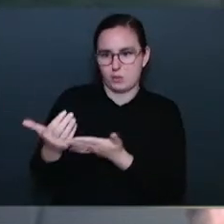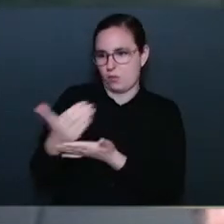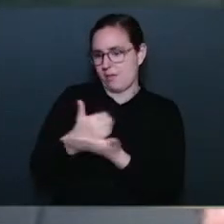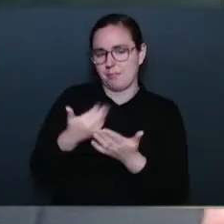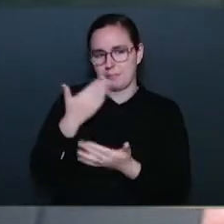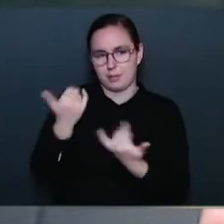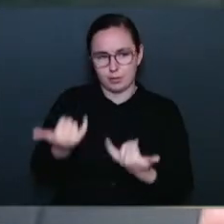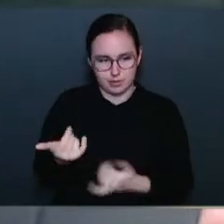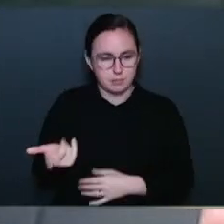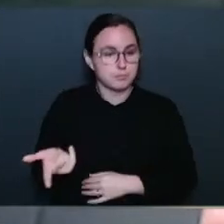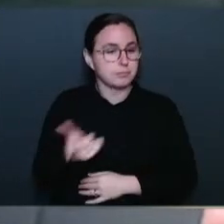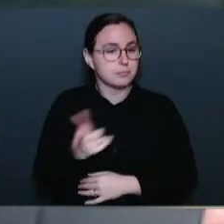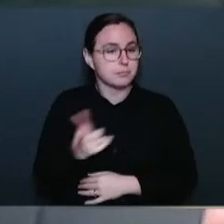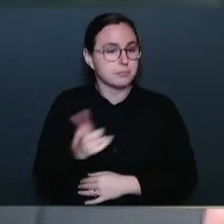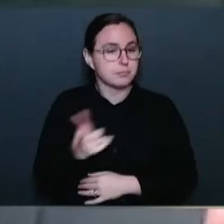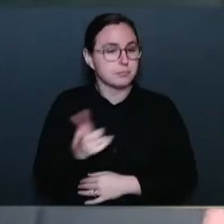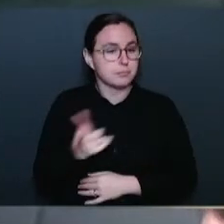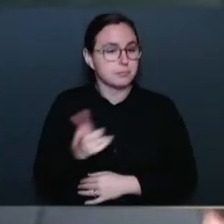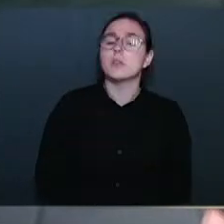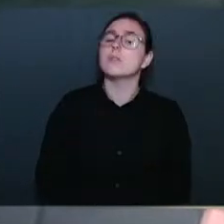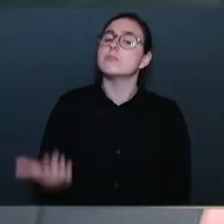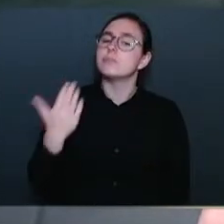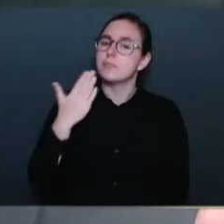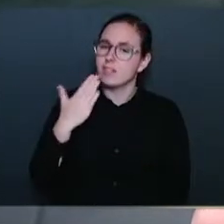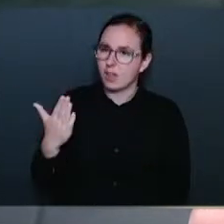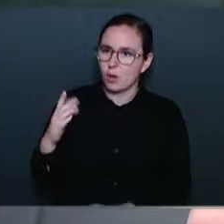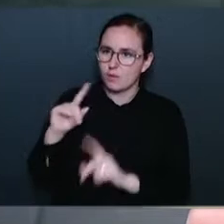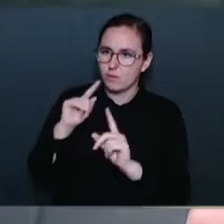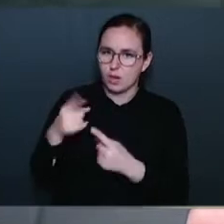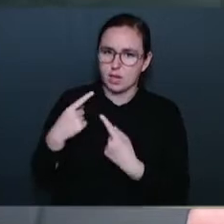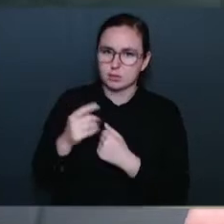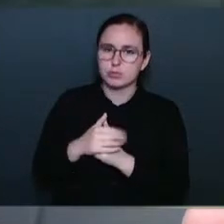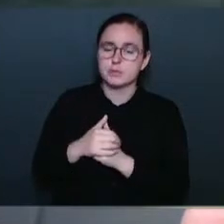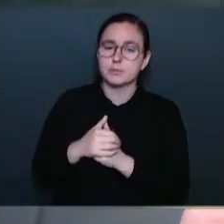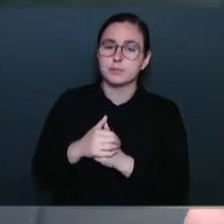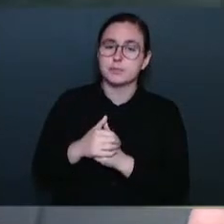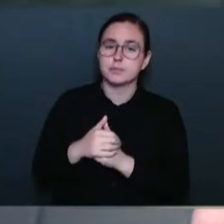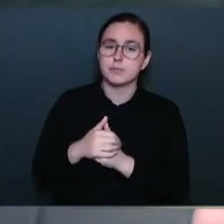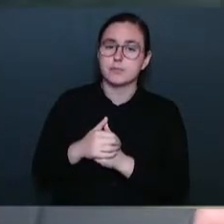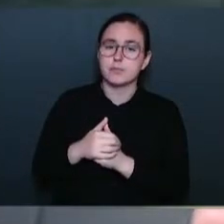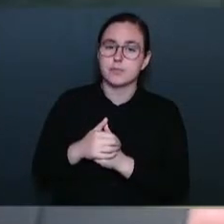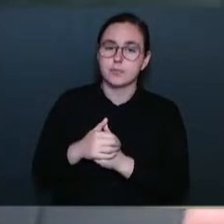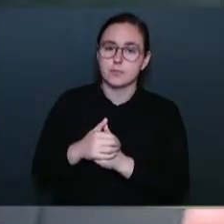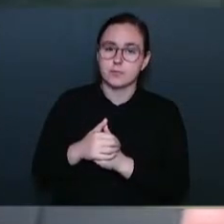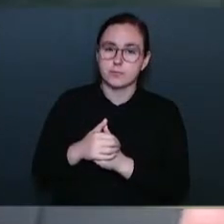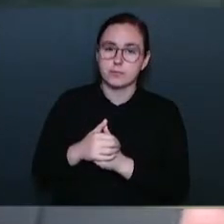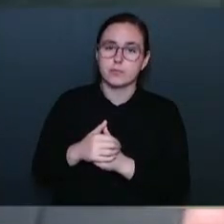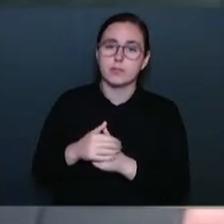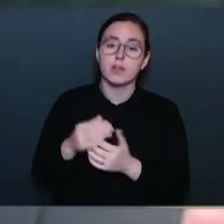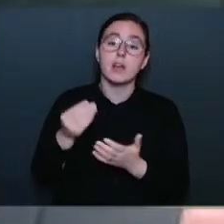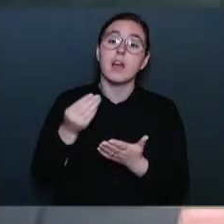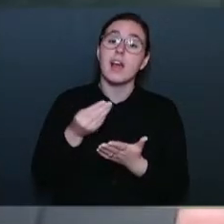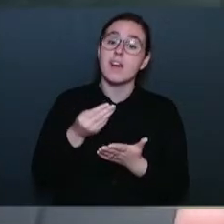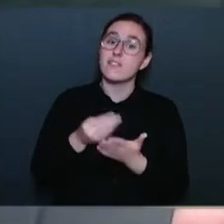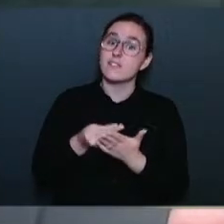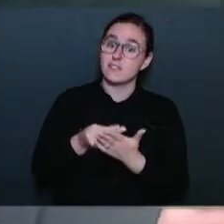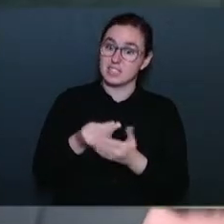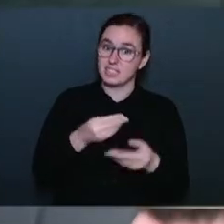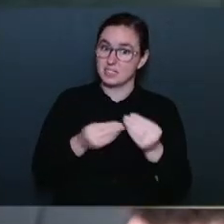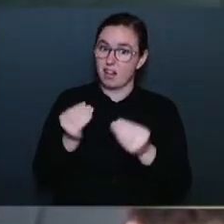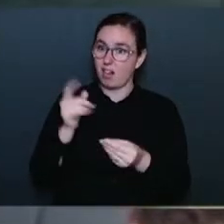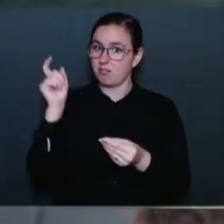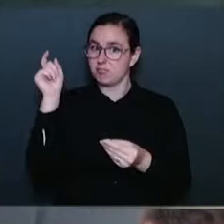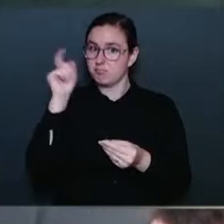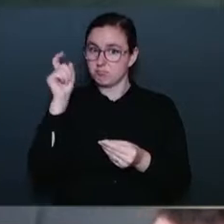to the ministers given that the fiscal Instinct that has allowed the governments to fully benefit from the recent boom in an energy crisis and it